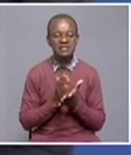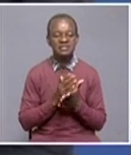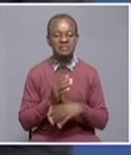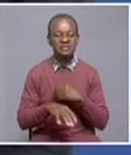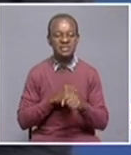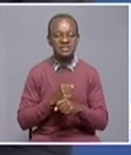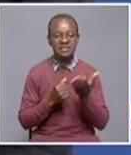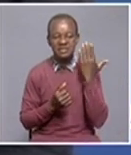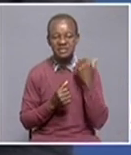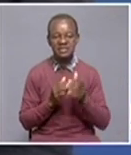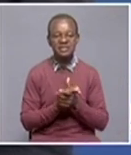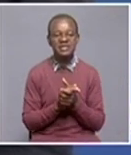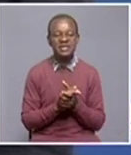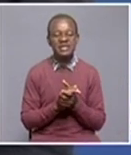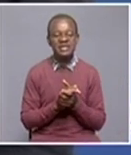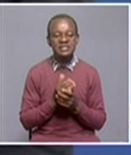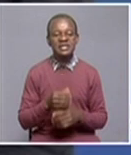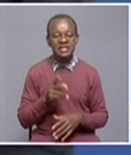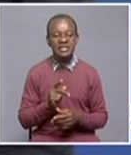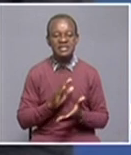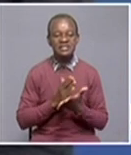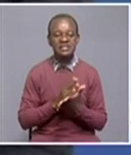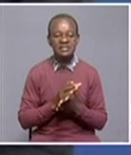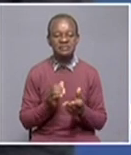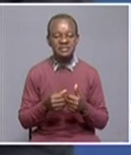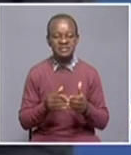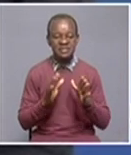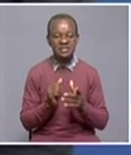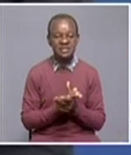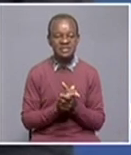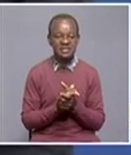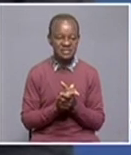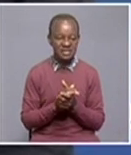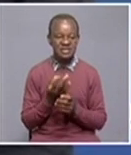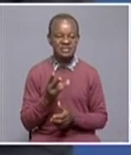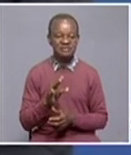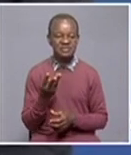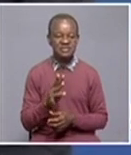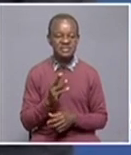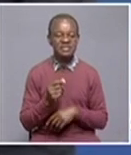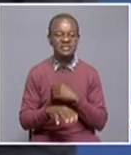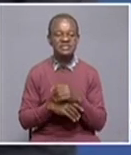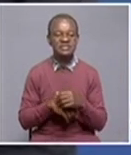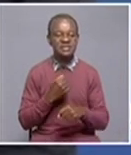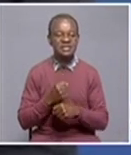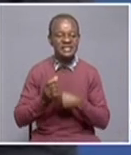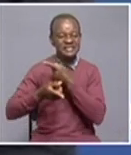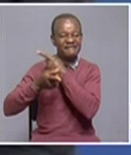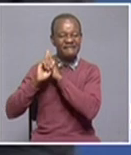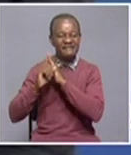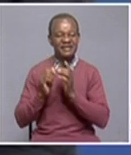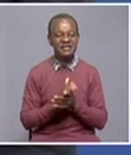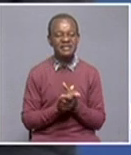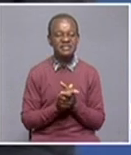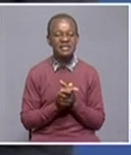about 57 years ago. This show is actually a very solid platform where, various role players along the